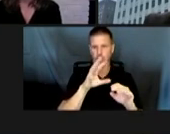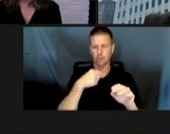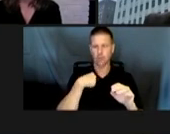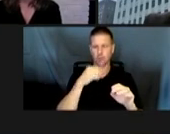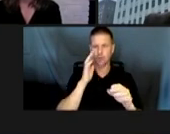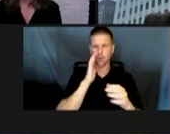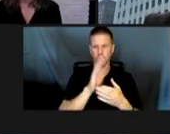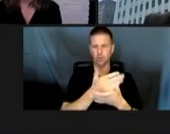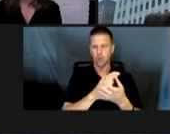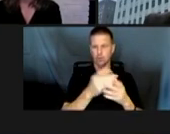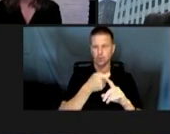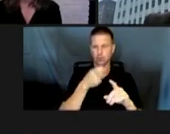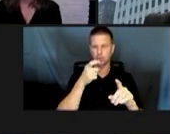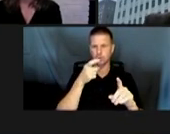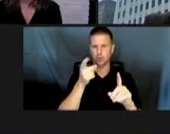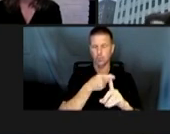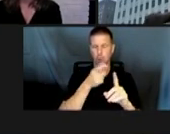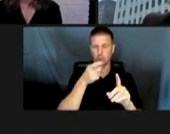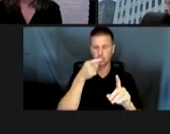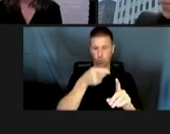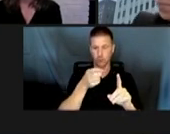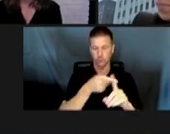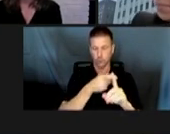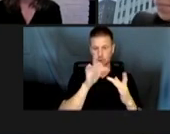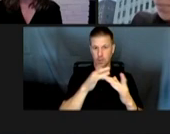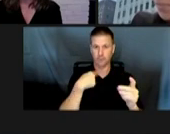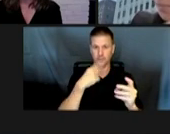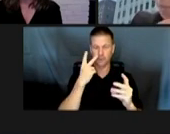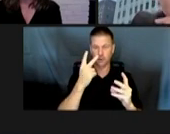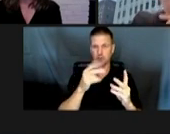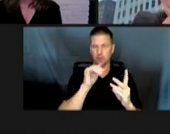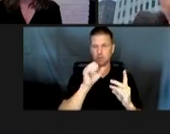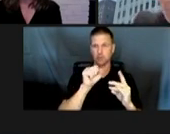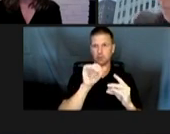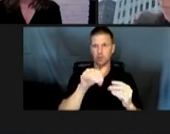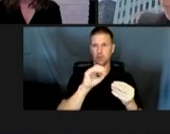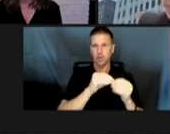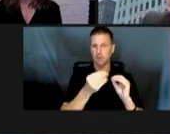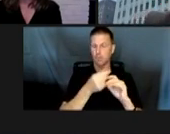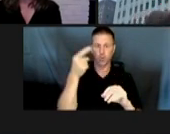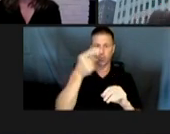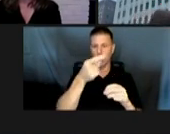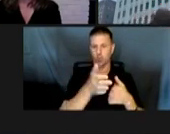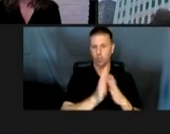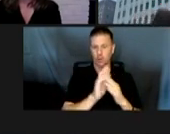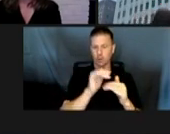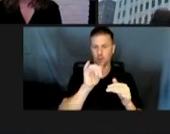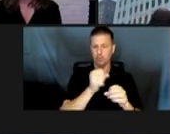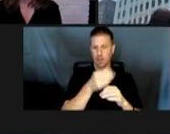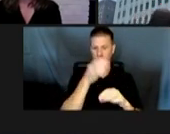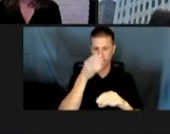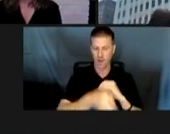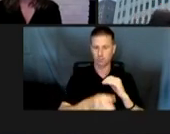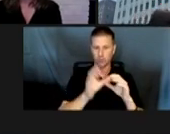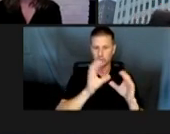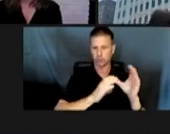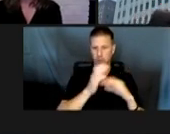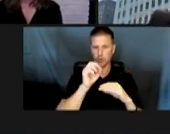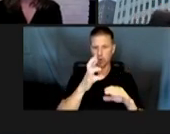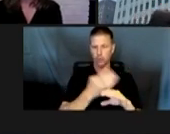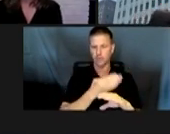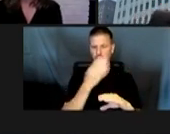share from the point of first contact that I've seen is the number one request that's made after construction or